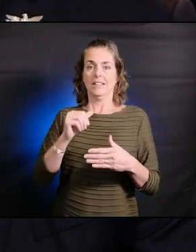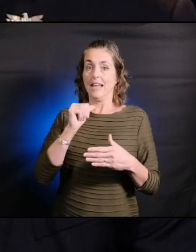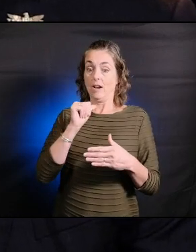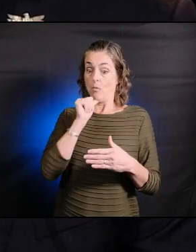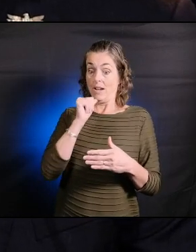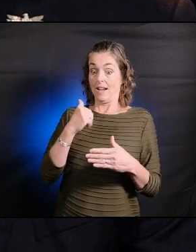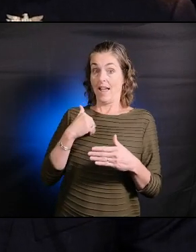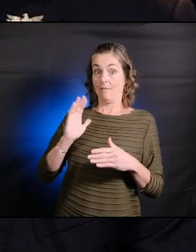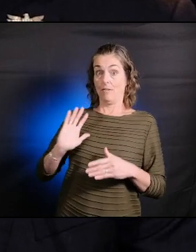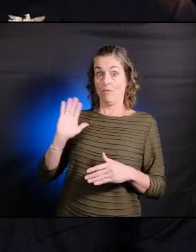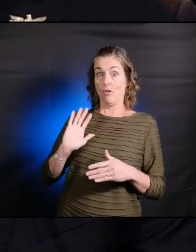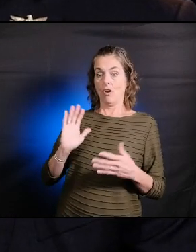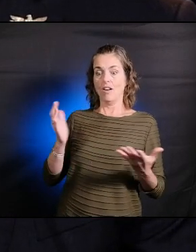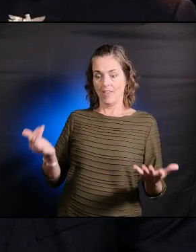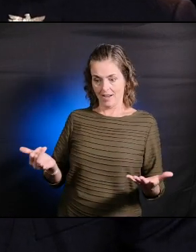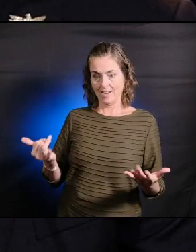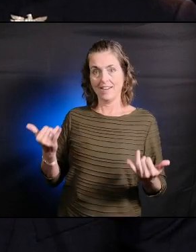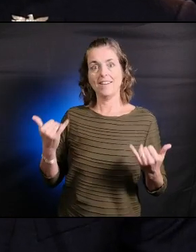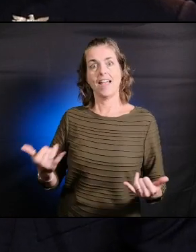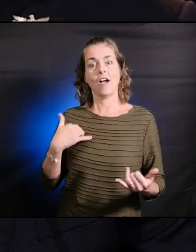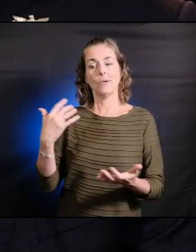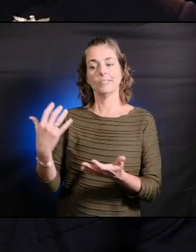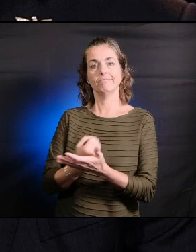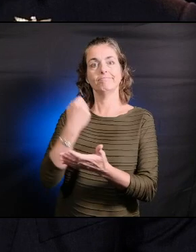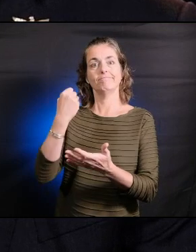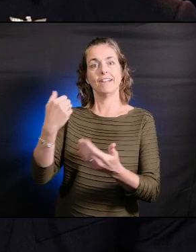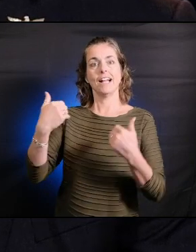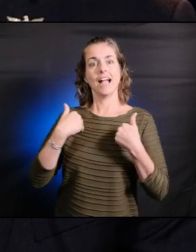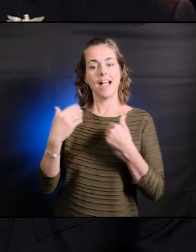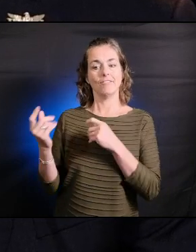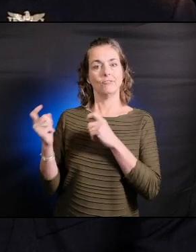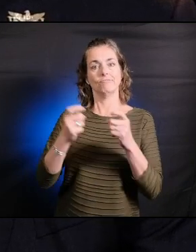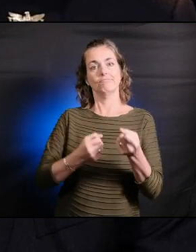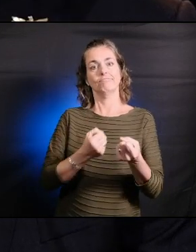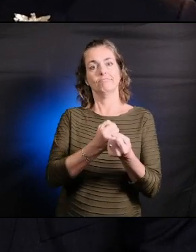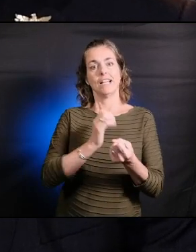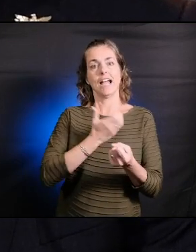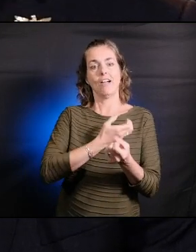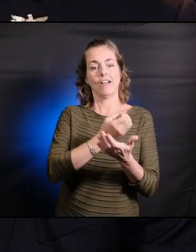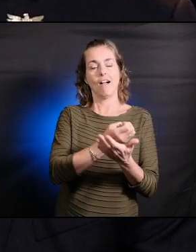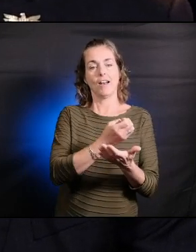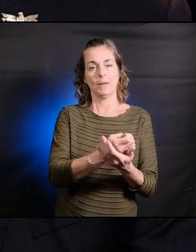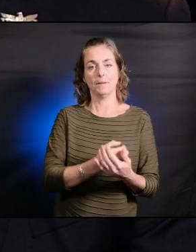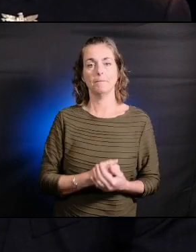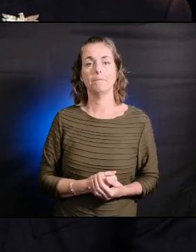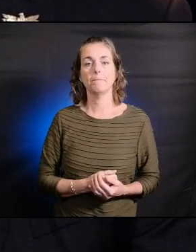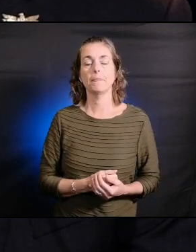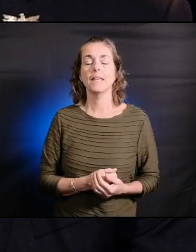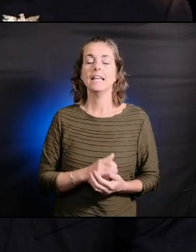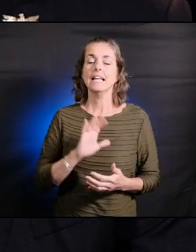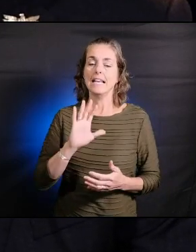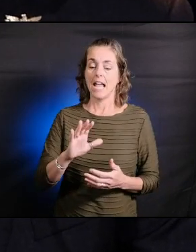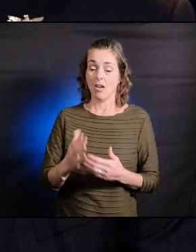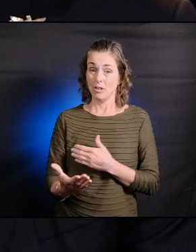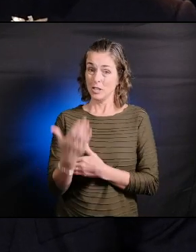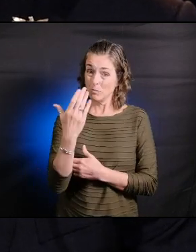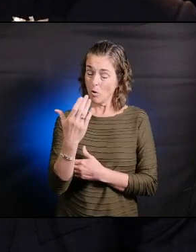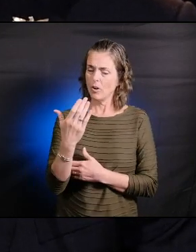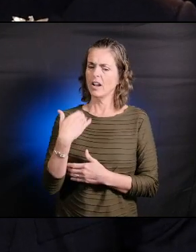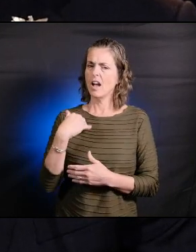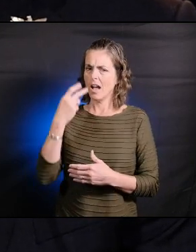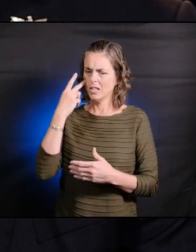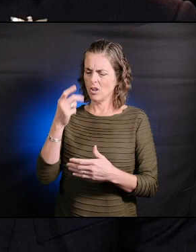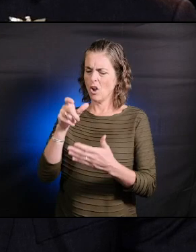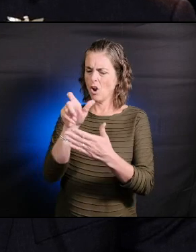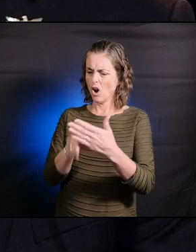this. So speaking on payroll and checks, contrary to what has been reported this morning in the article